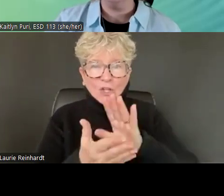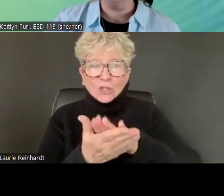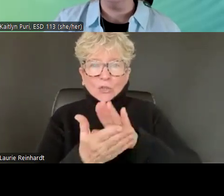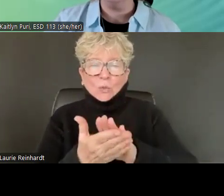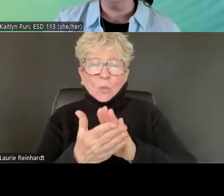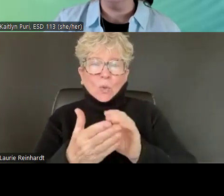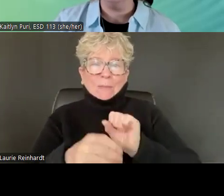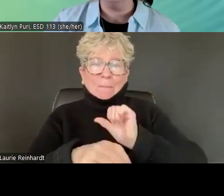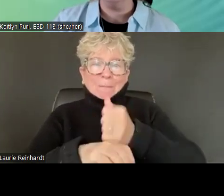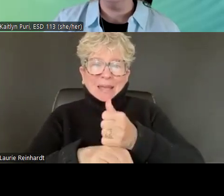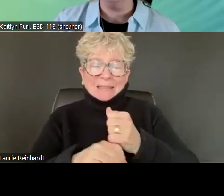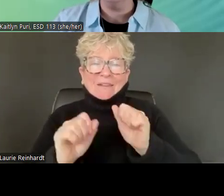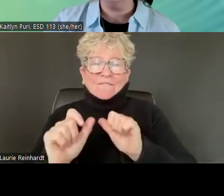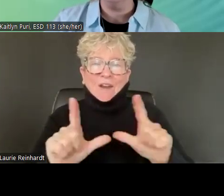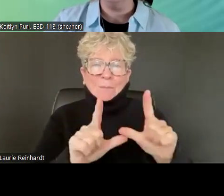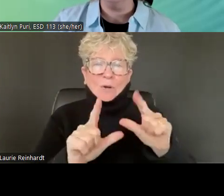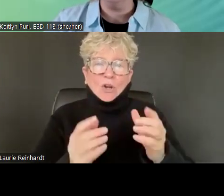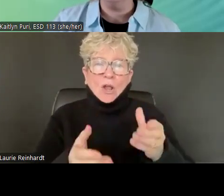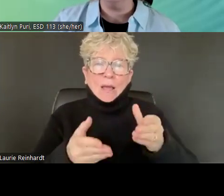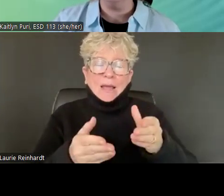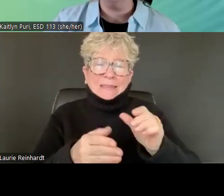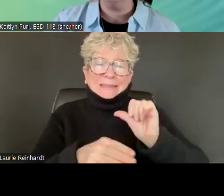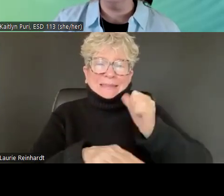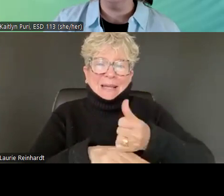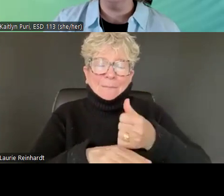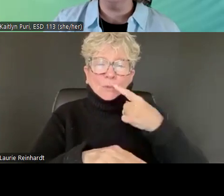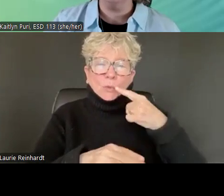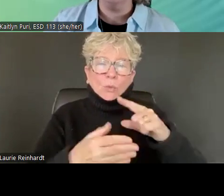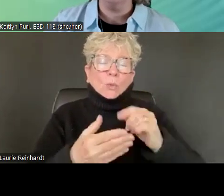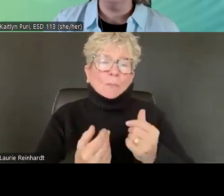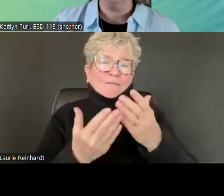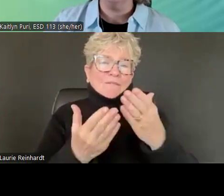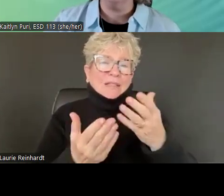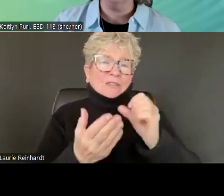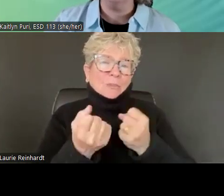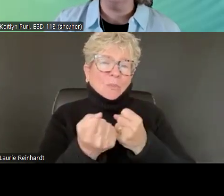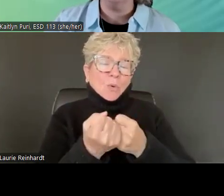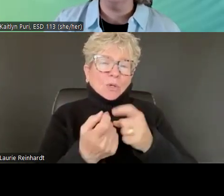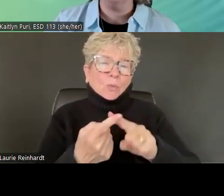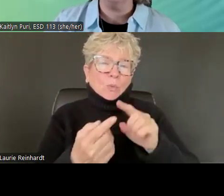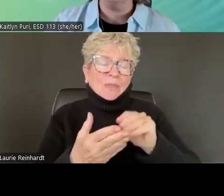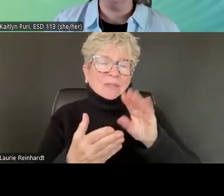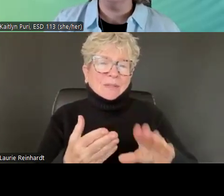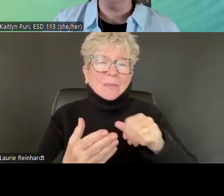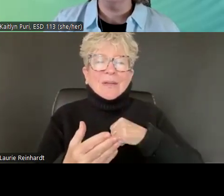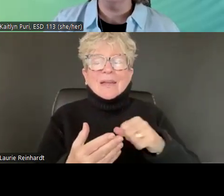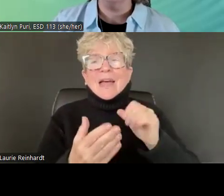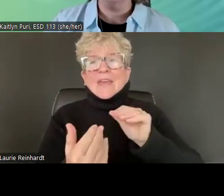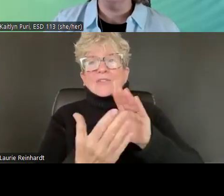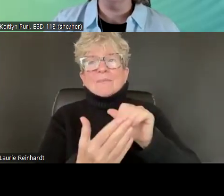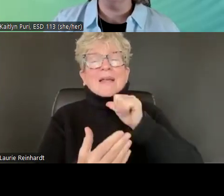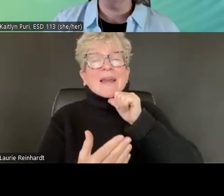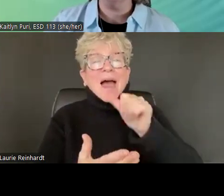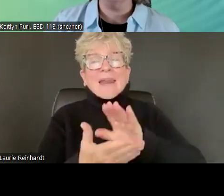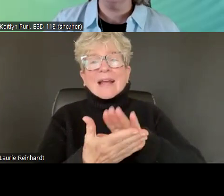support services to students across the K-12 spectrum and address non-academic barriers to